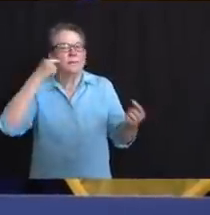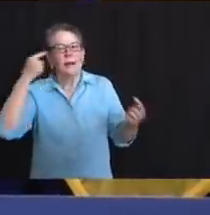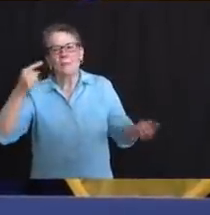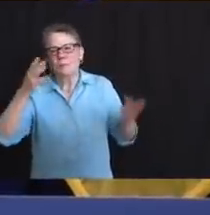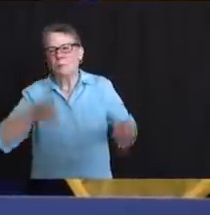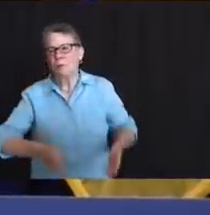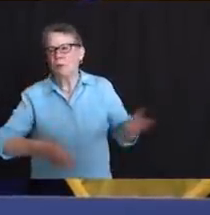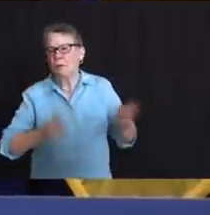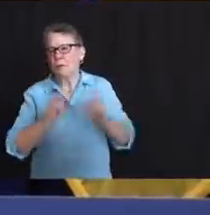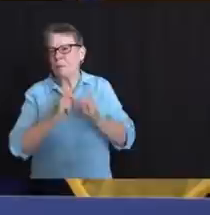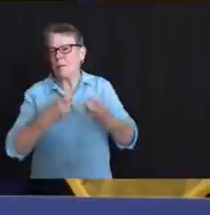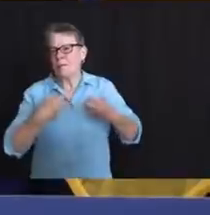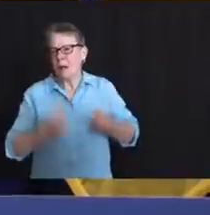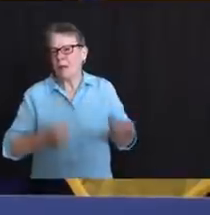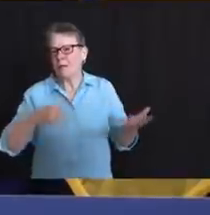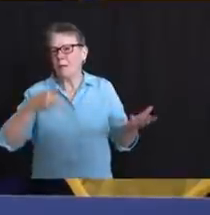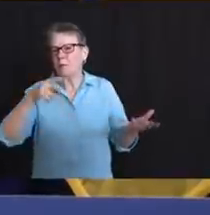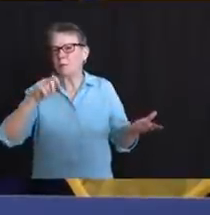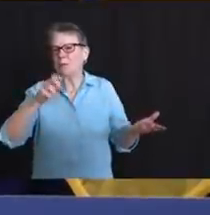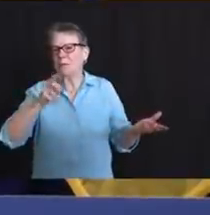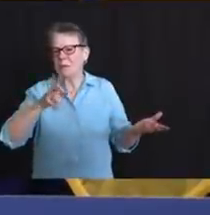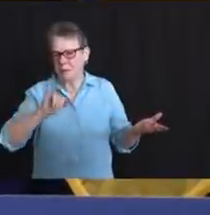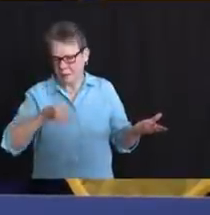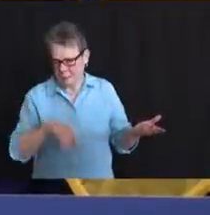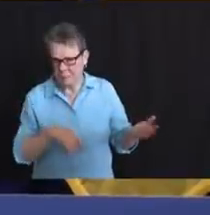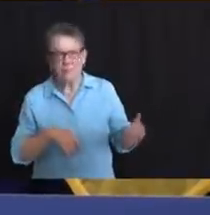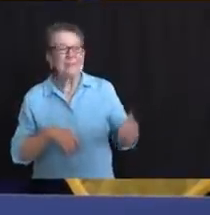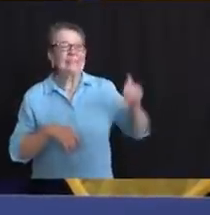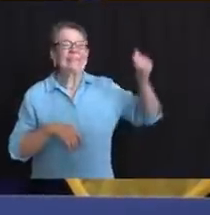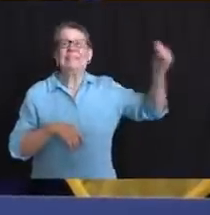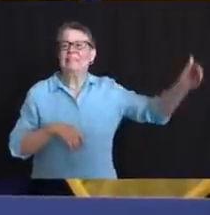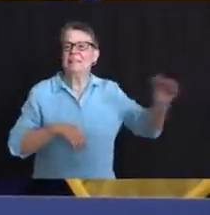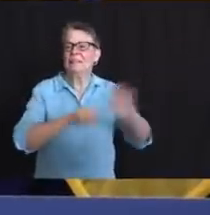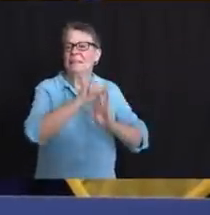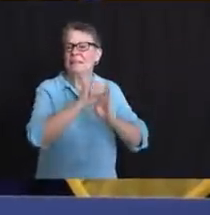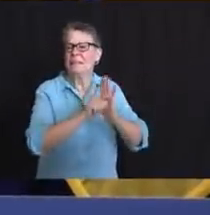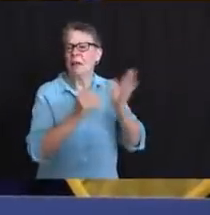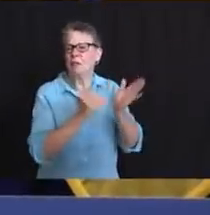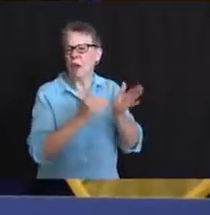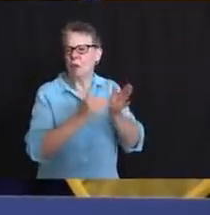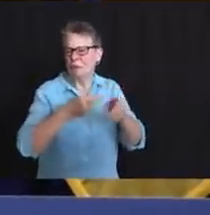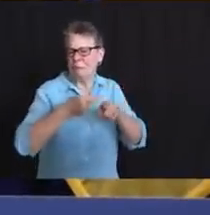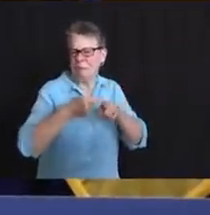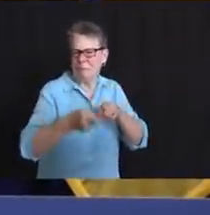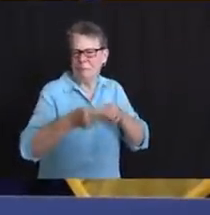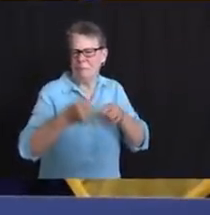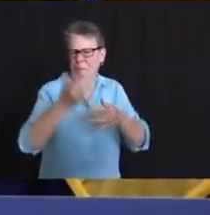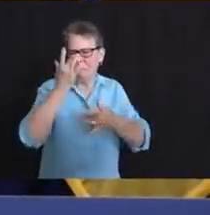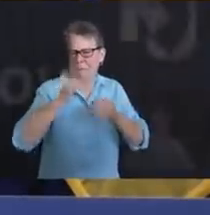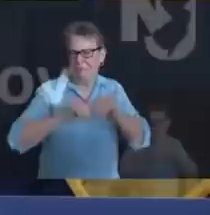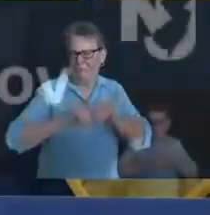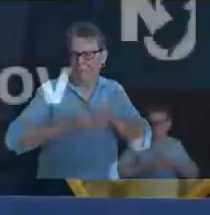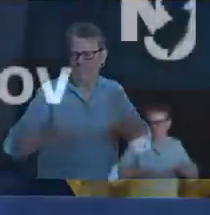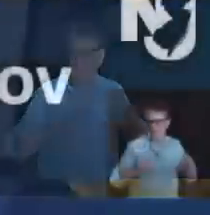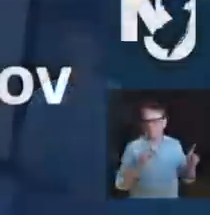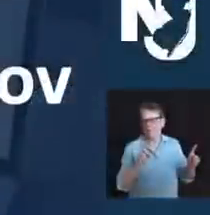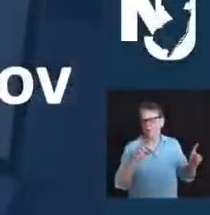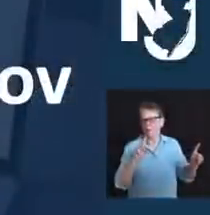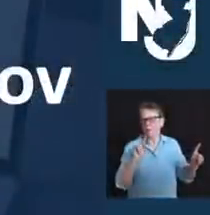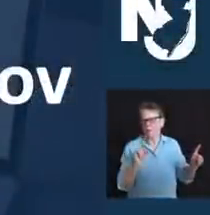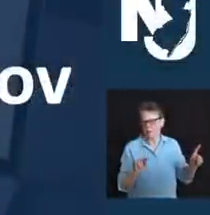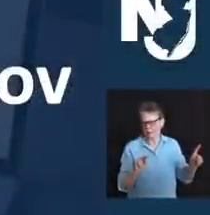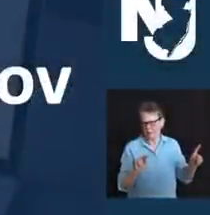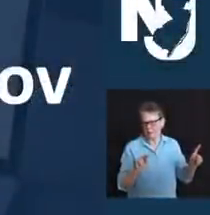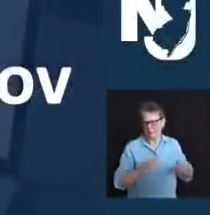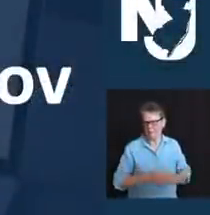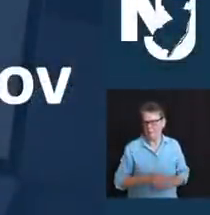Judy Persichilli. To her right, the state's epidemiologist, Dr. Christina Tan. Great to have you both with us. As always, another guy